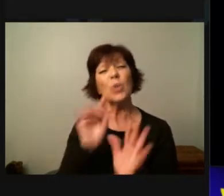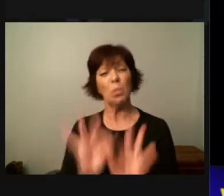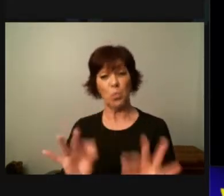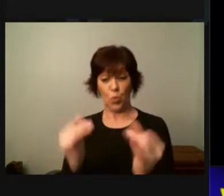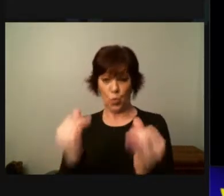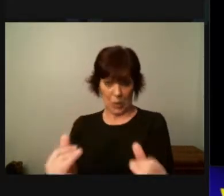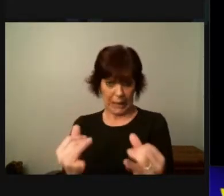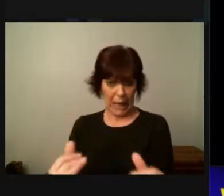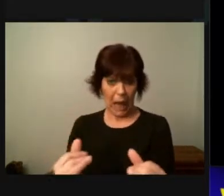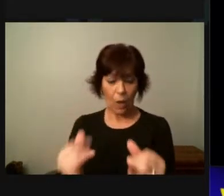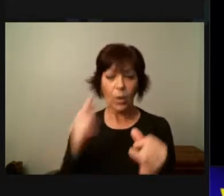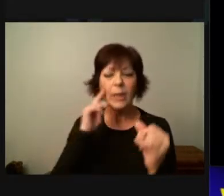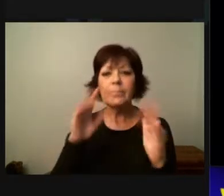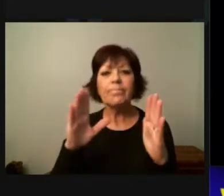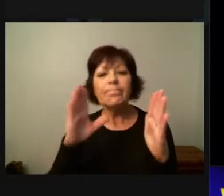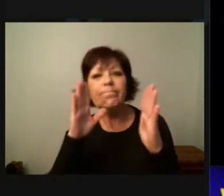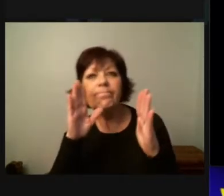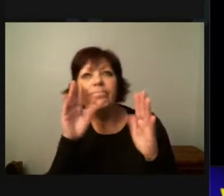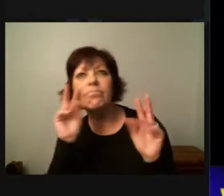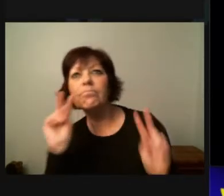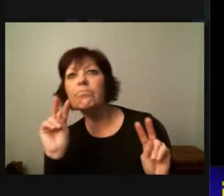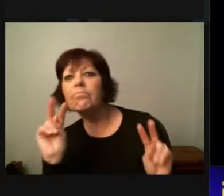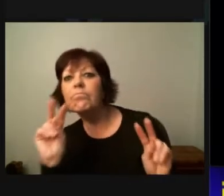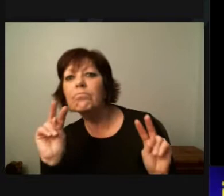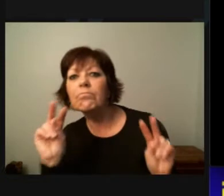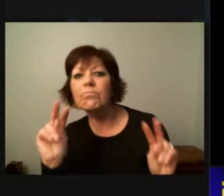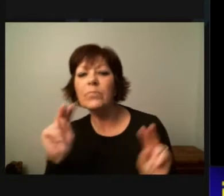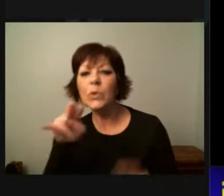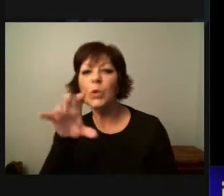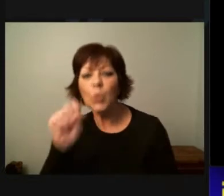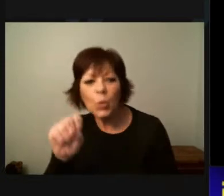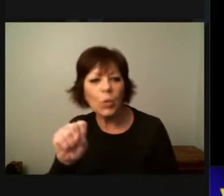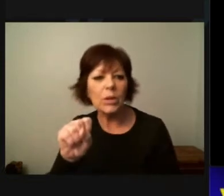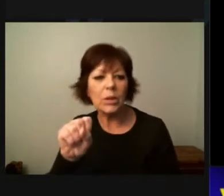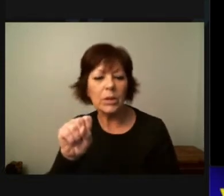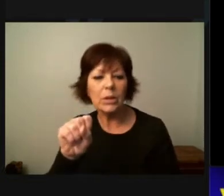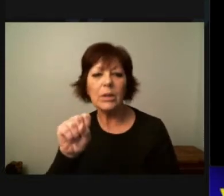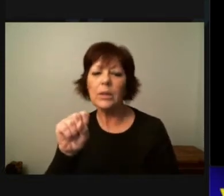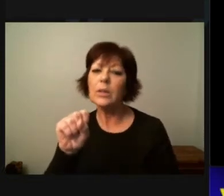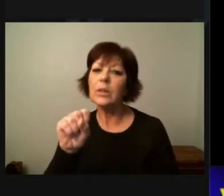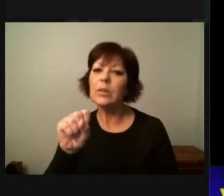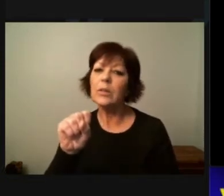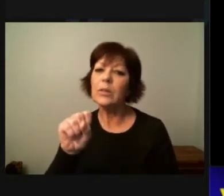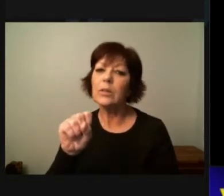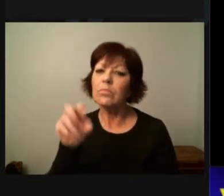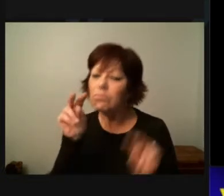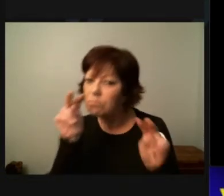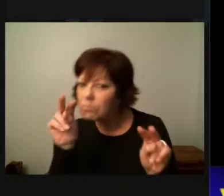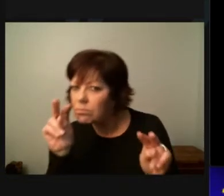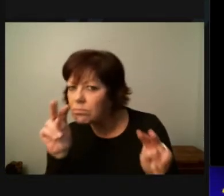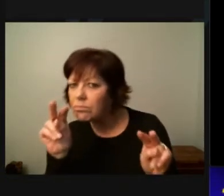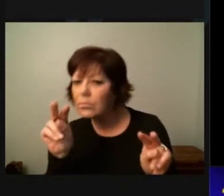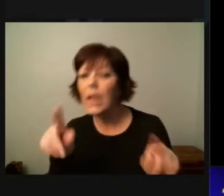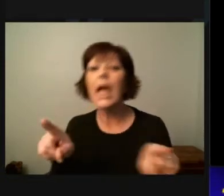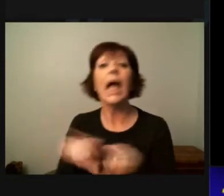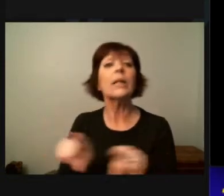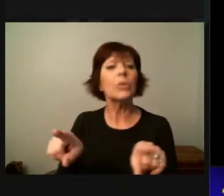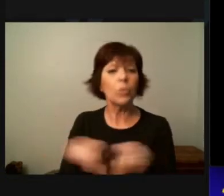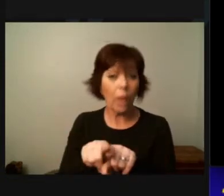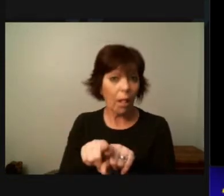time to pay very close attention to local media resources and local media outlets, as well